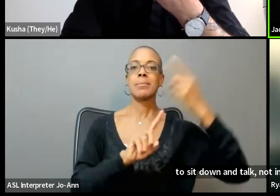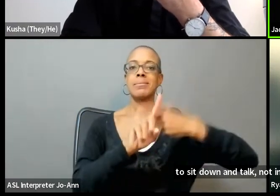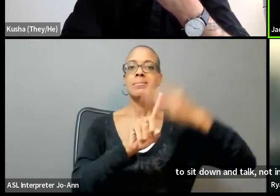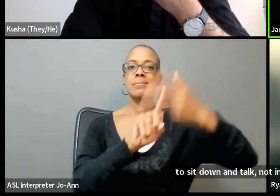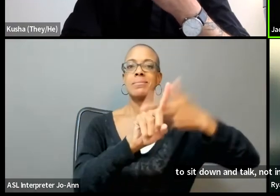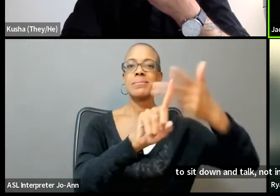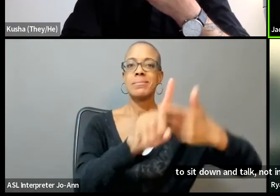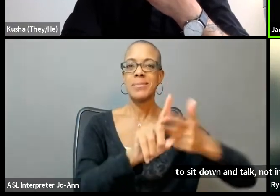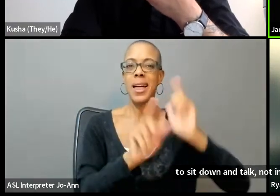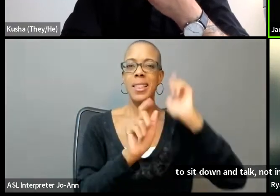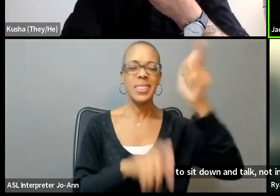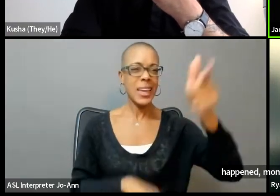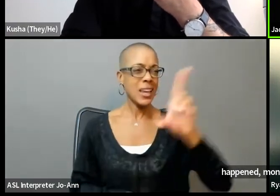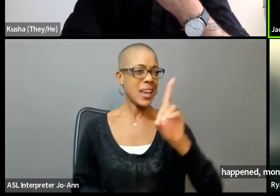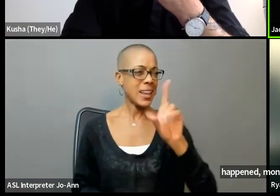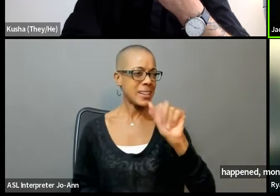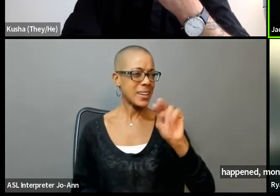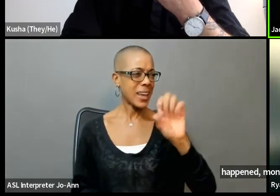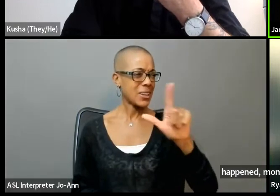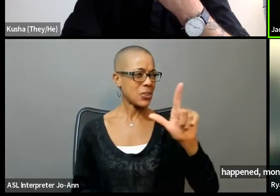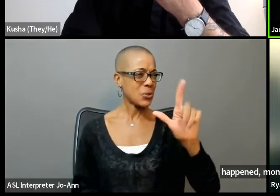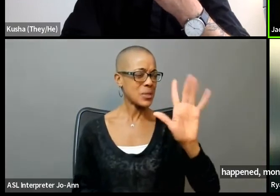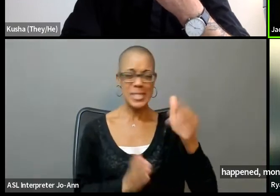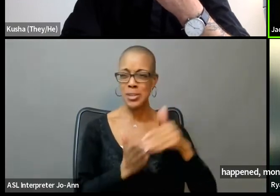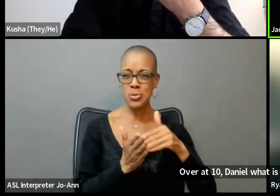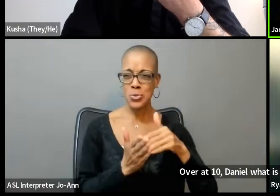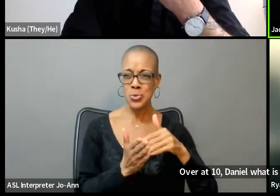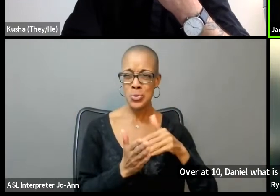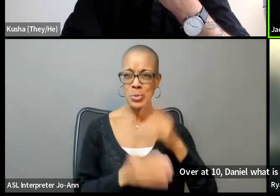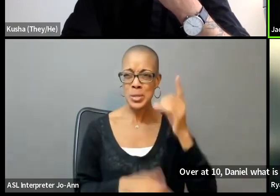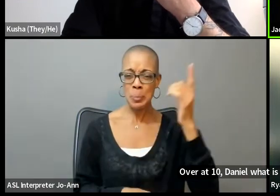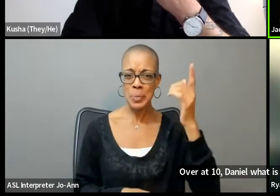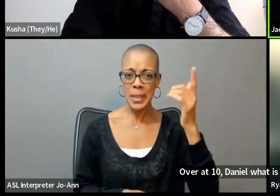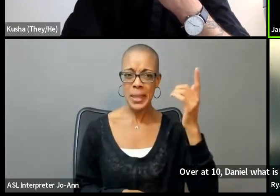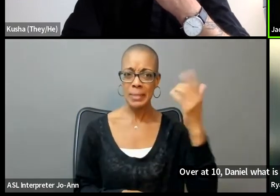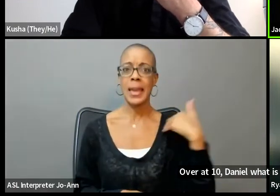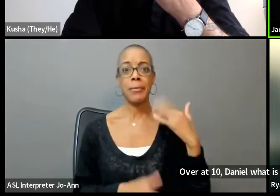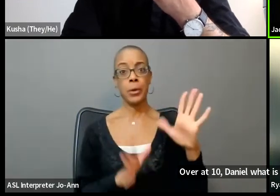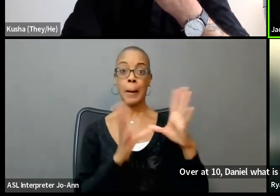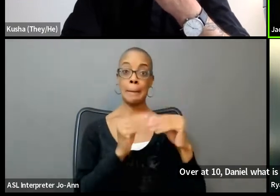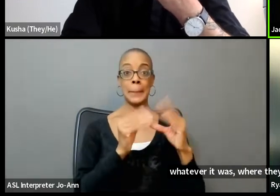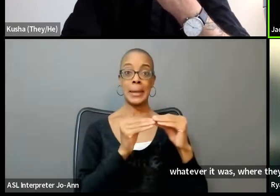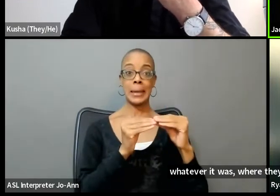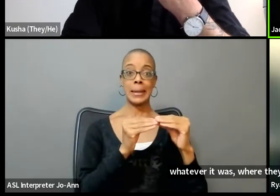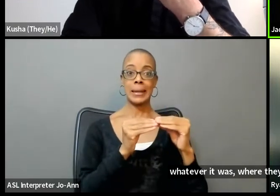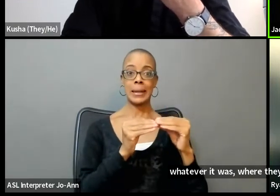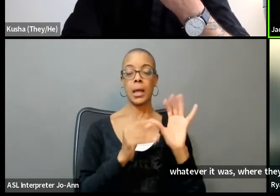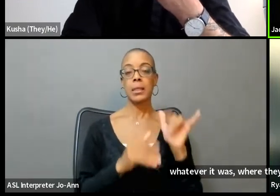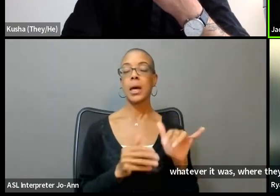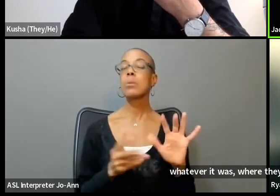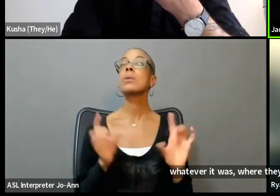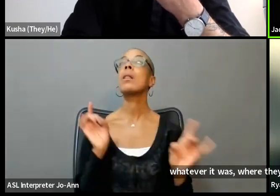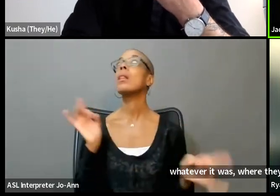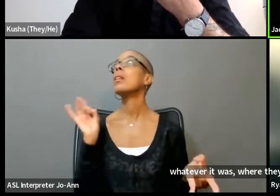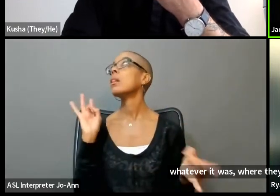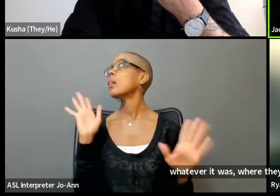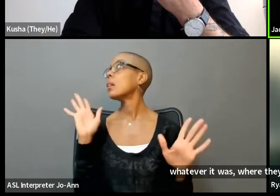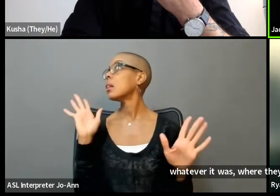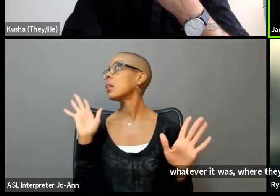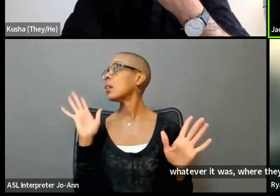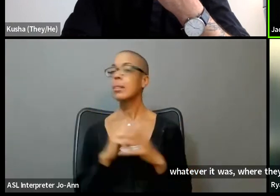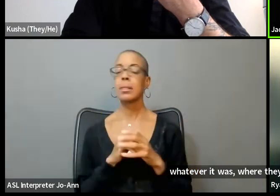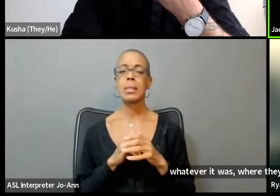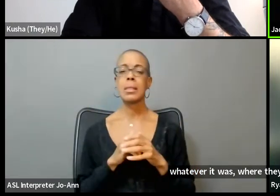Daniel Center or whatever it was, where they had their meeting or whatever. That was a nightmare. A lot of